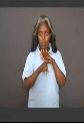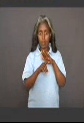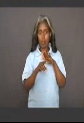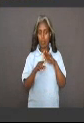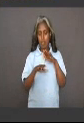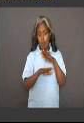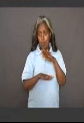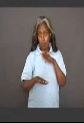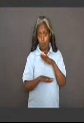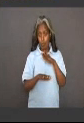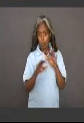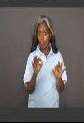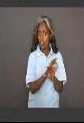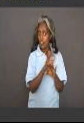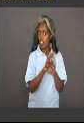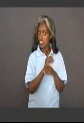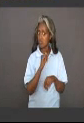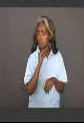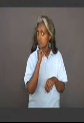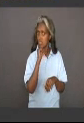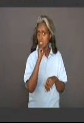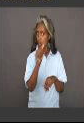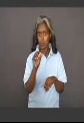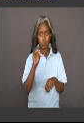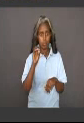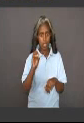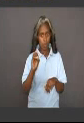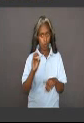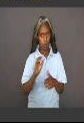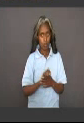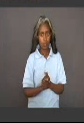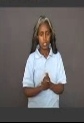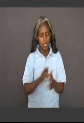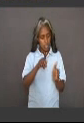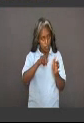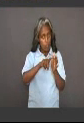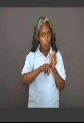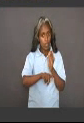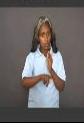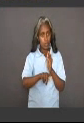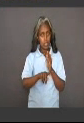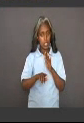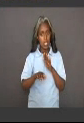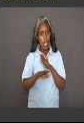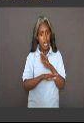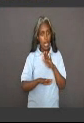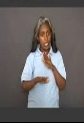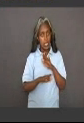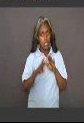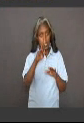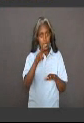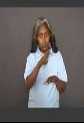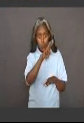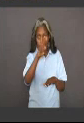a fraction, cannot be 0. The values under a square